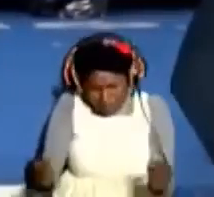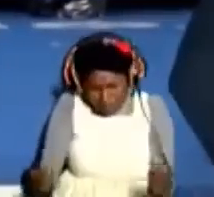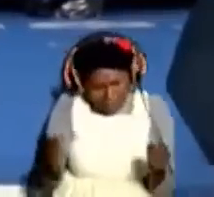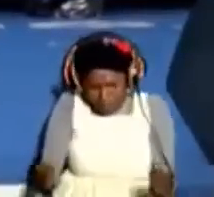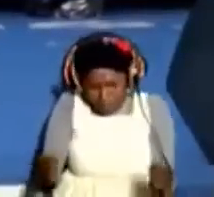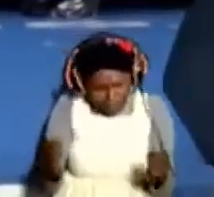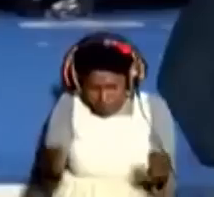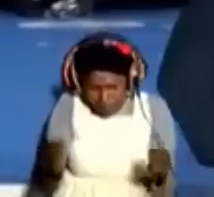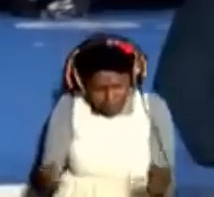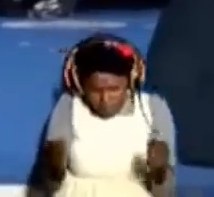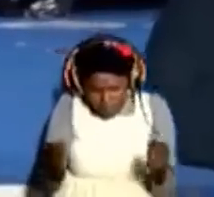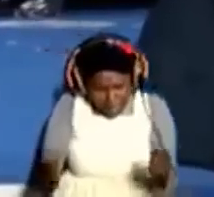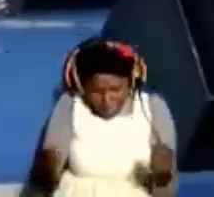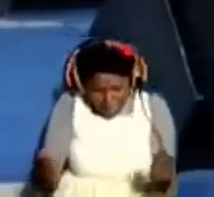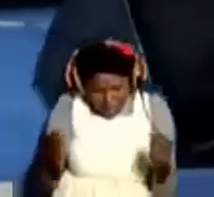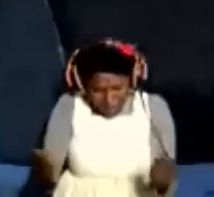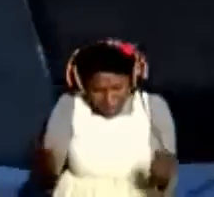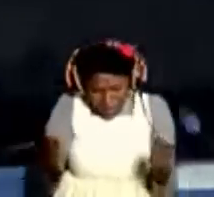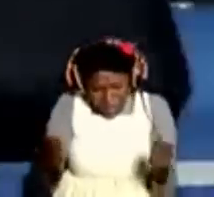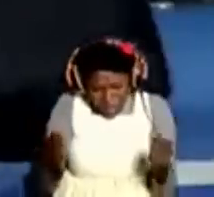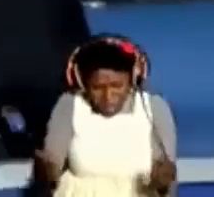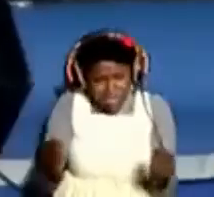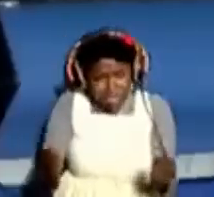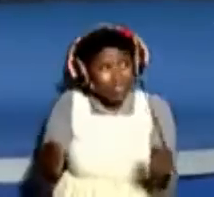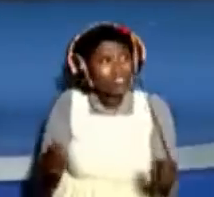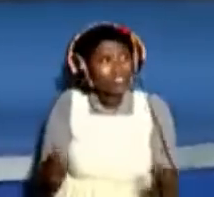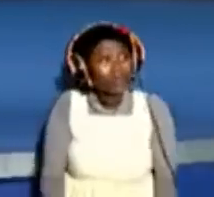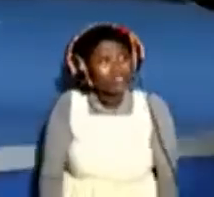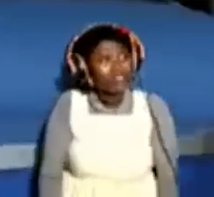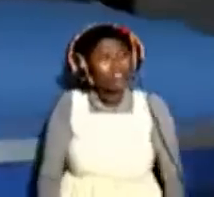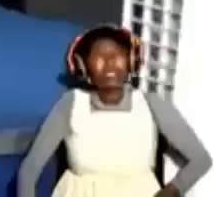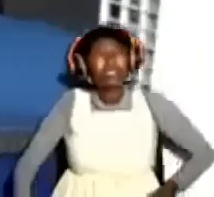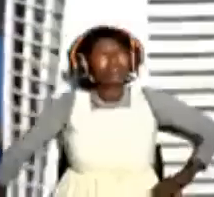Karomo Sambaraba. You will let me take this song again.